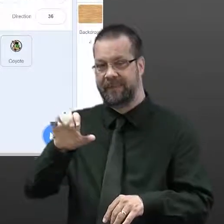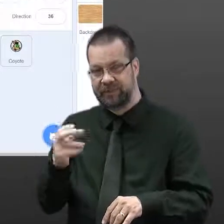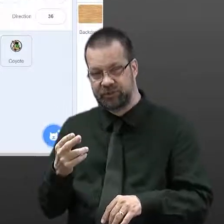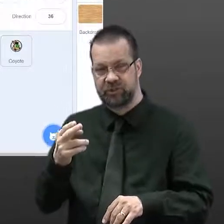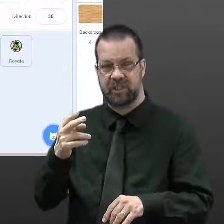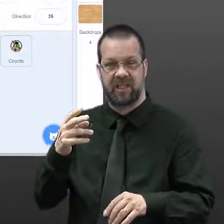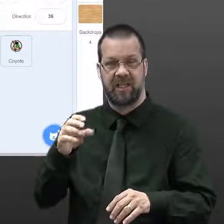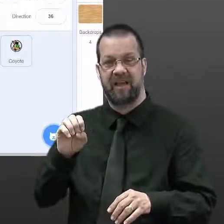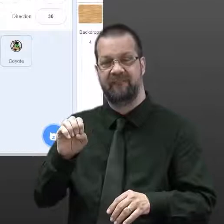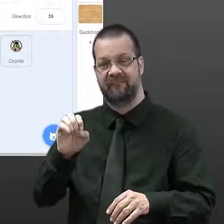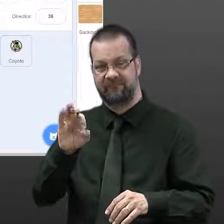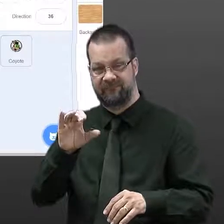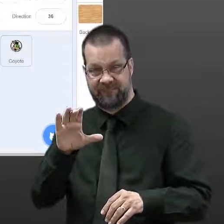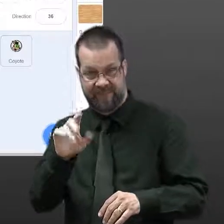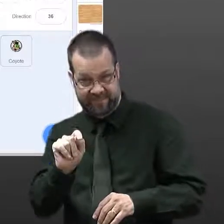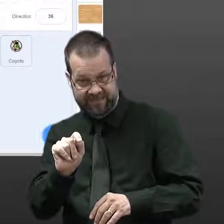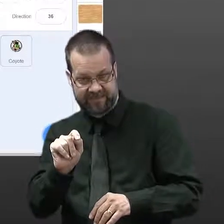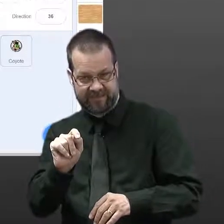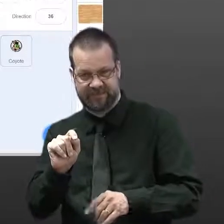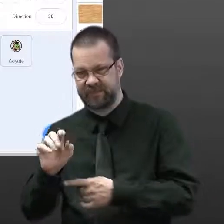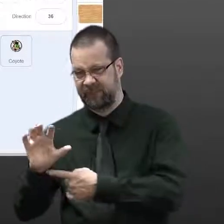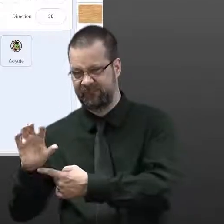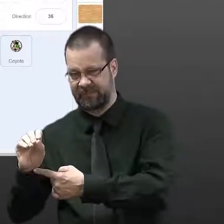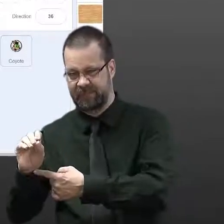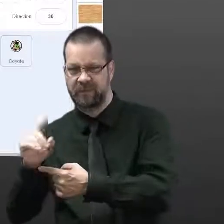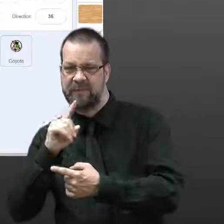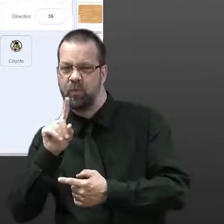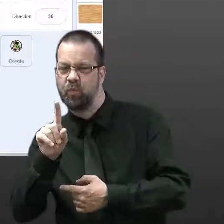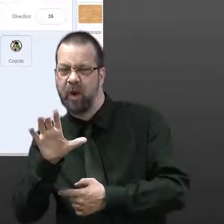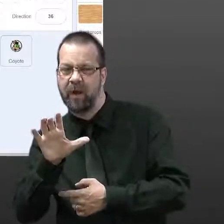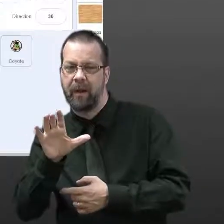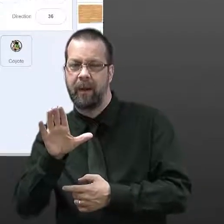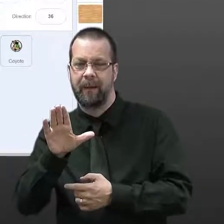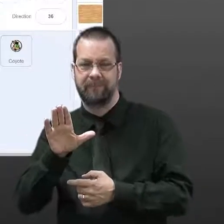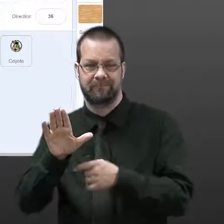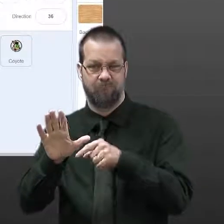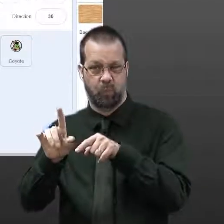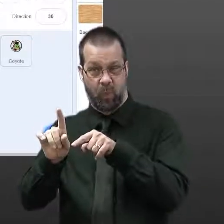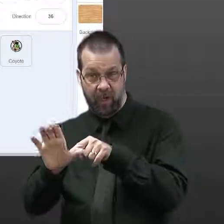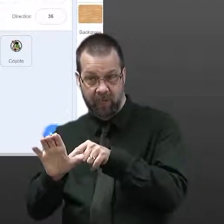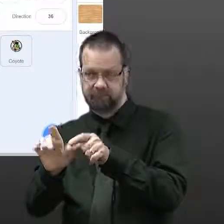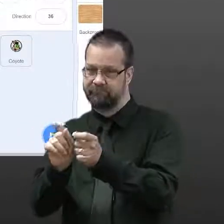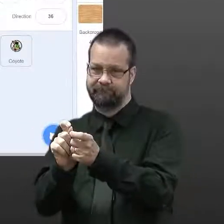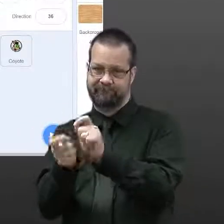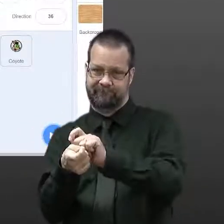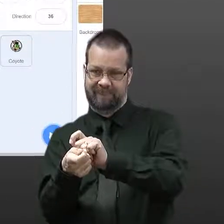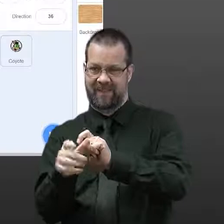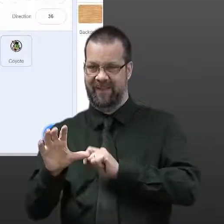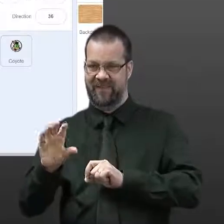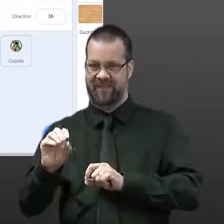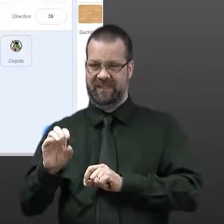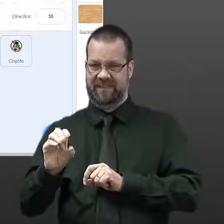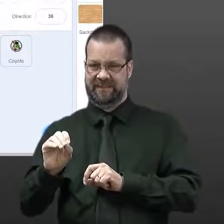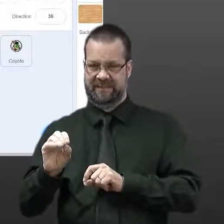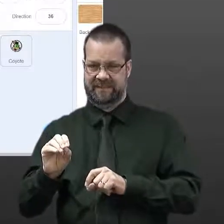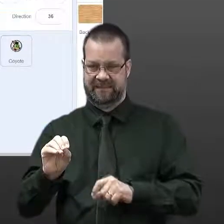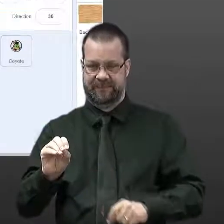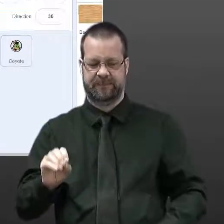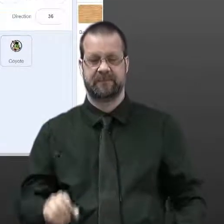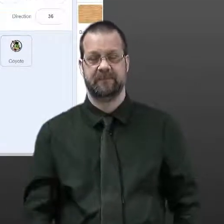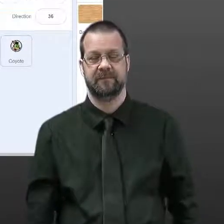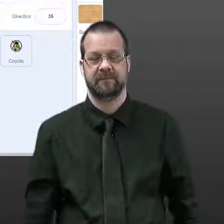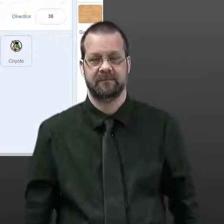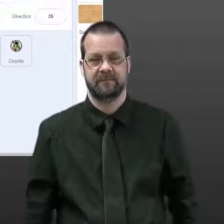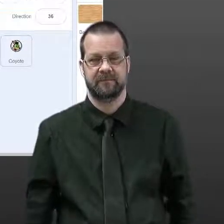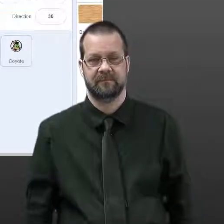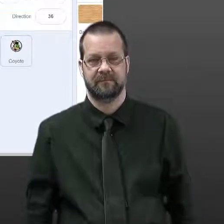50. And it'll say 100 by default, but we're going to change that to 50. The